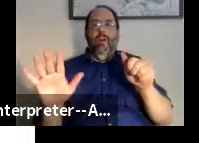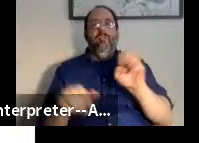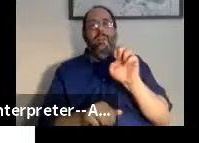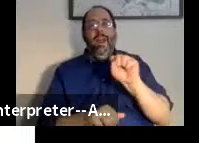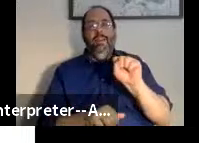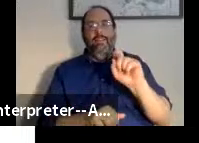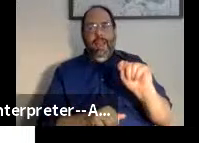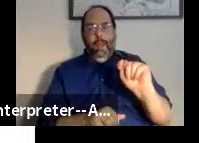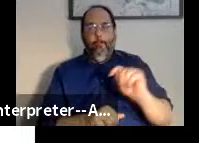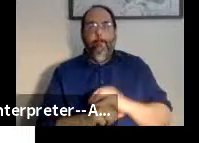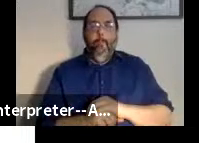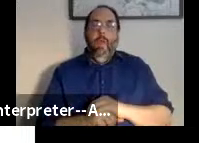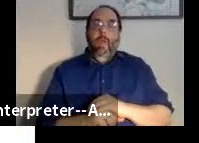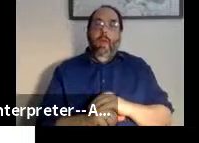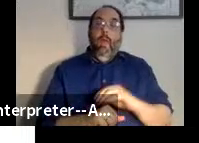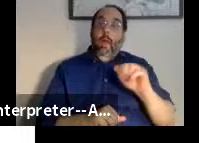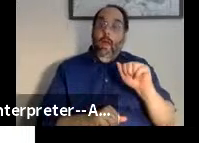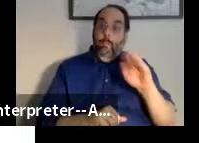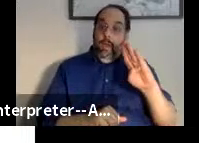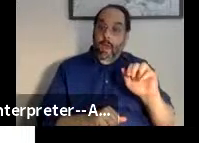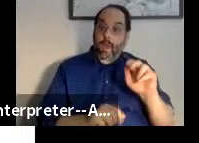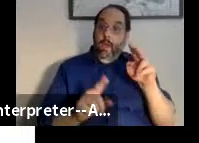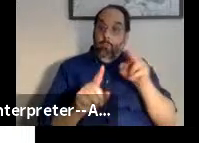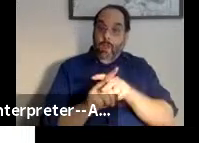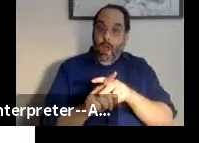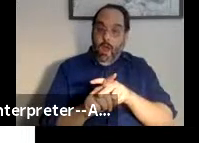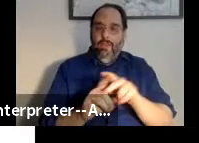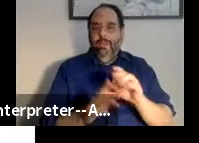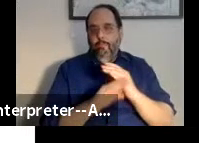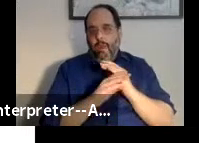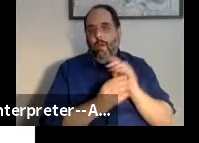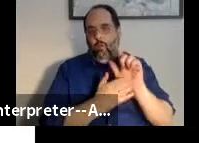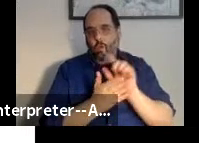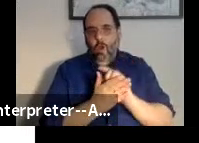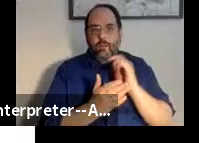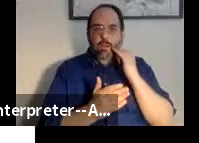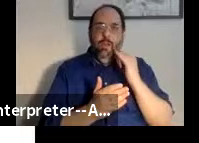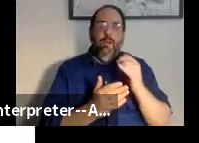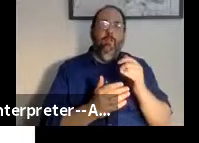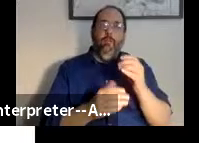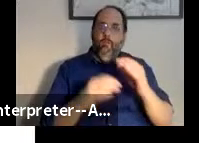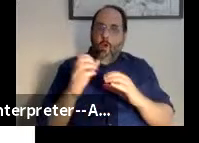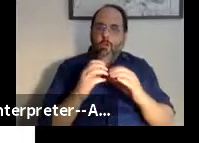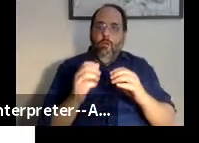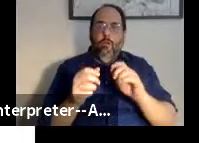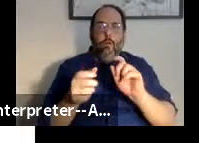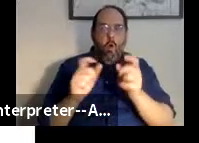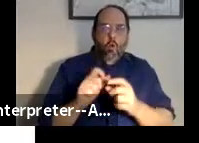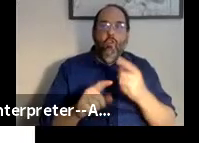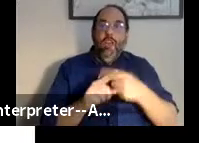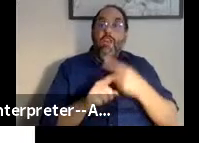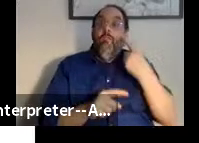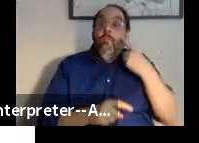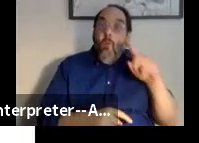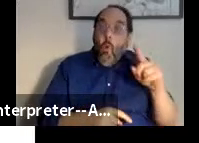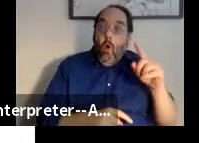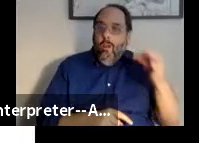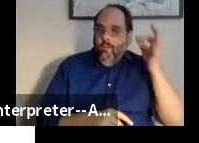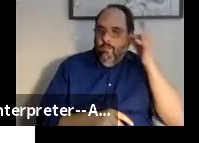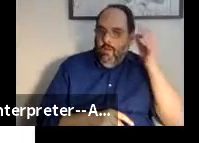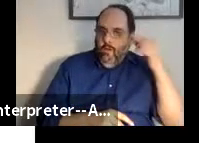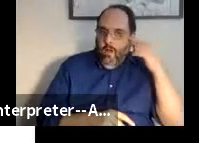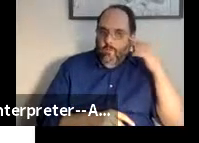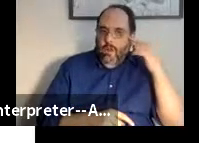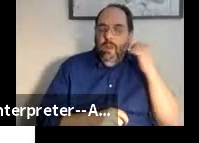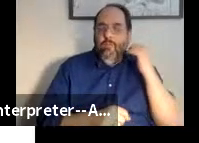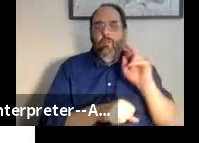The Architectural Barriers Act applies to buildings and facilities constructed or altered or leased on behalf of the federal government, constructed with federal